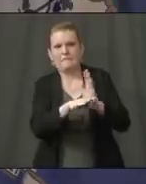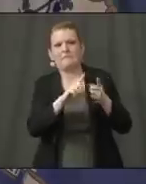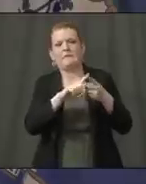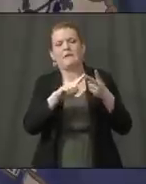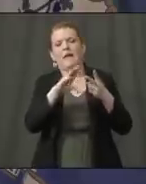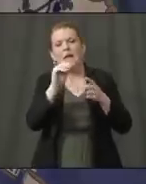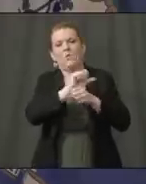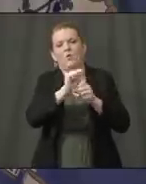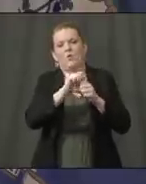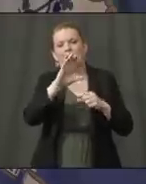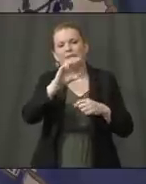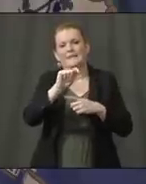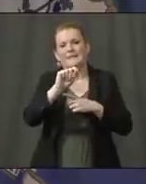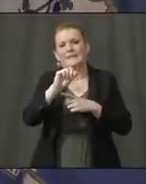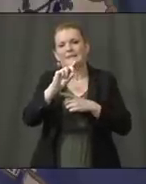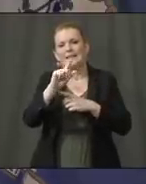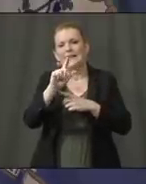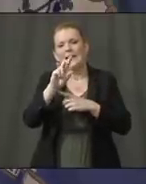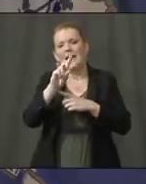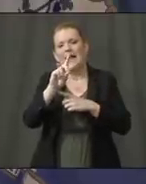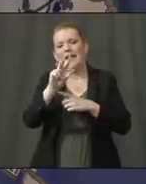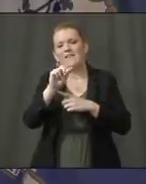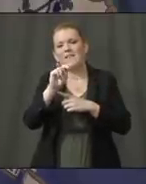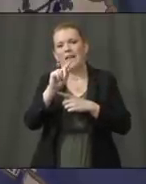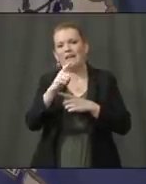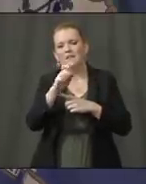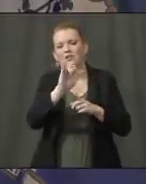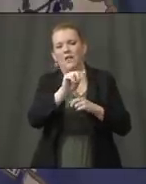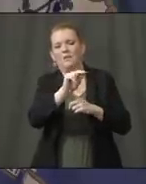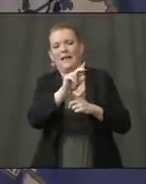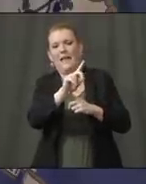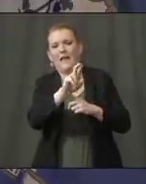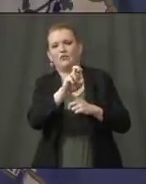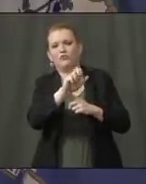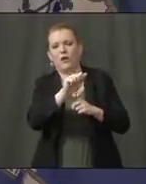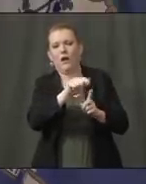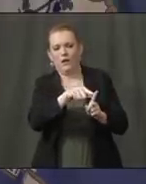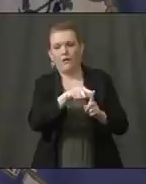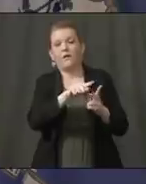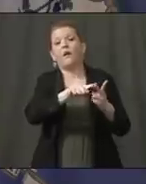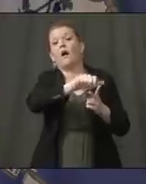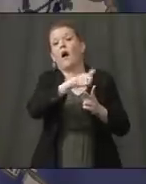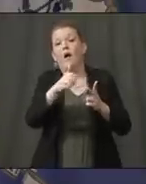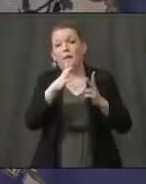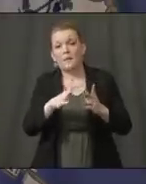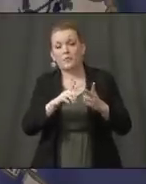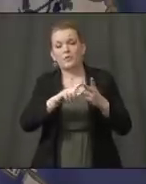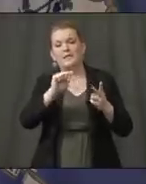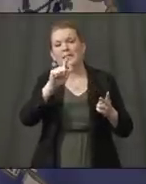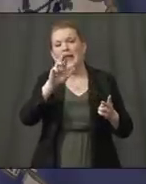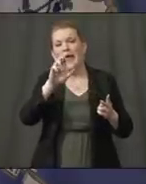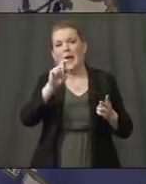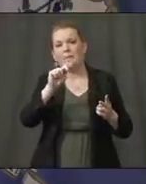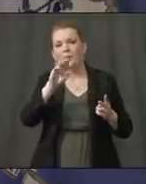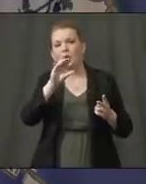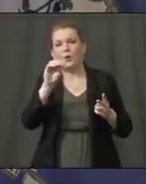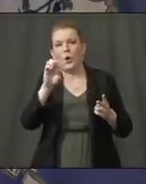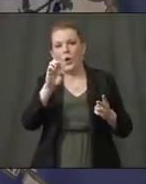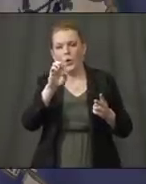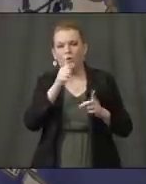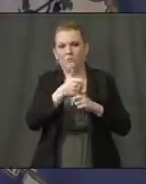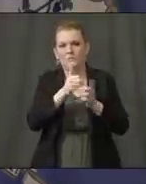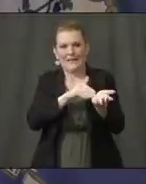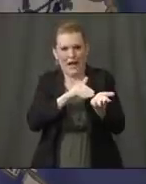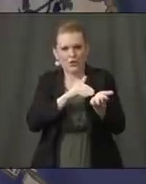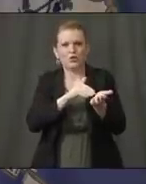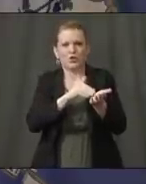means. Her co-pilot is Dr. Albert Coe. He's our Dr. Fauci, so to speak. He